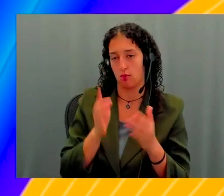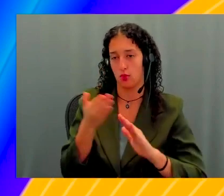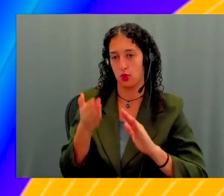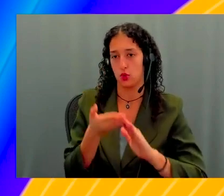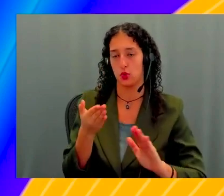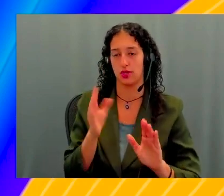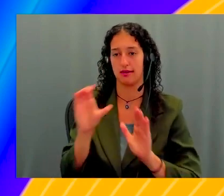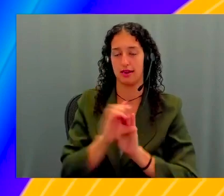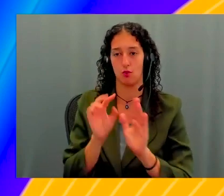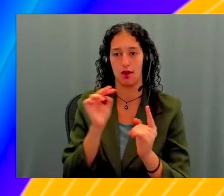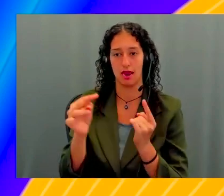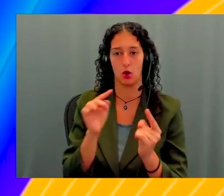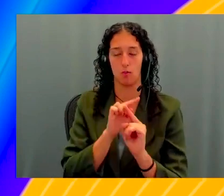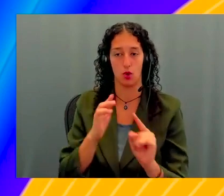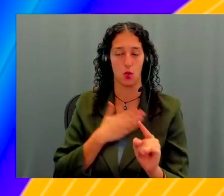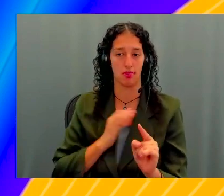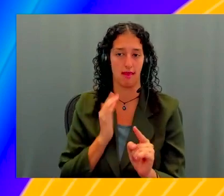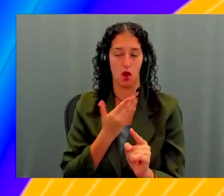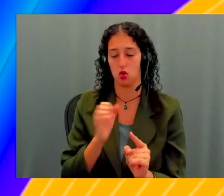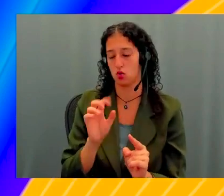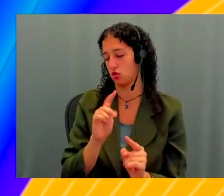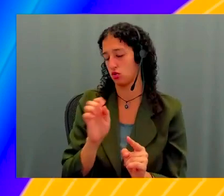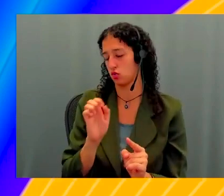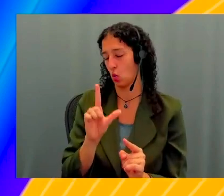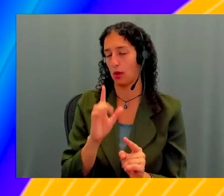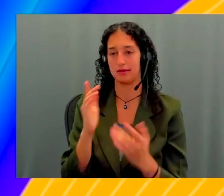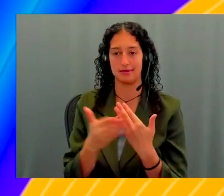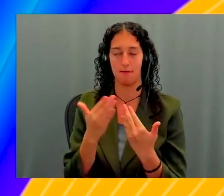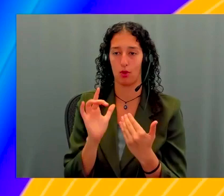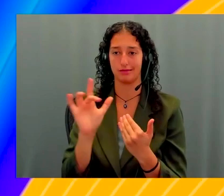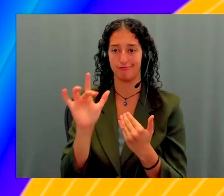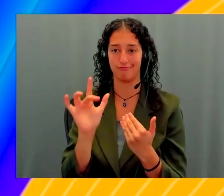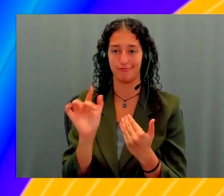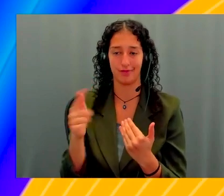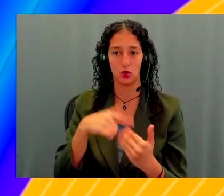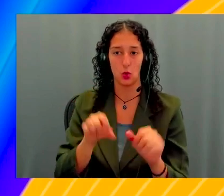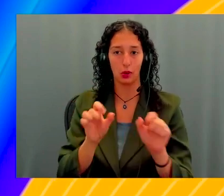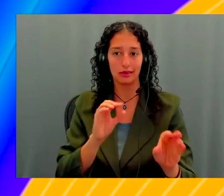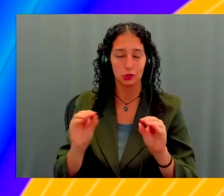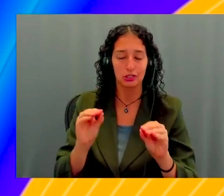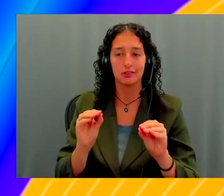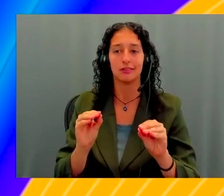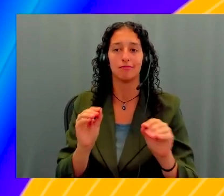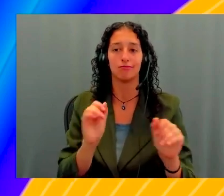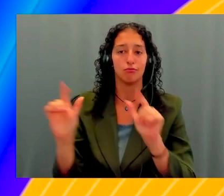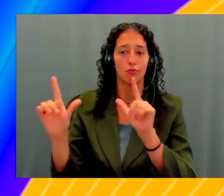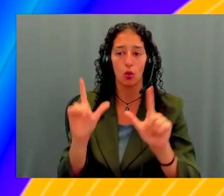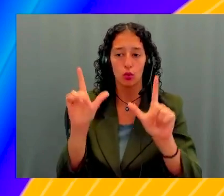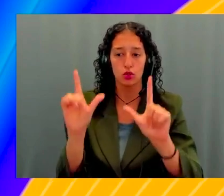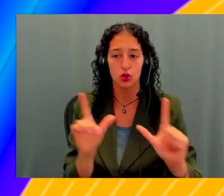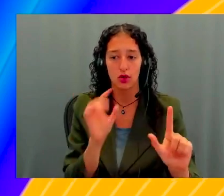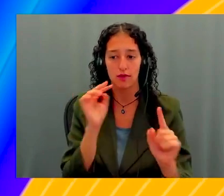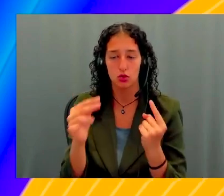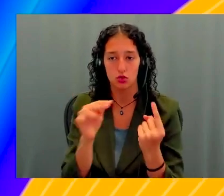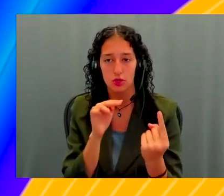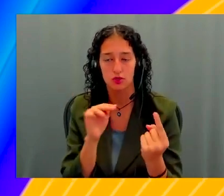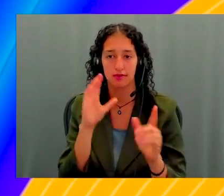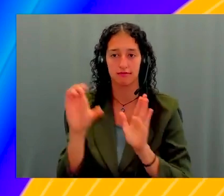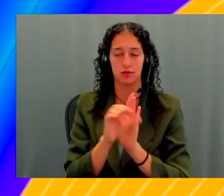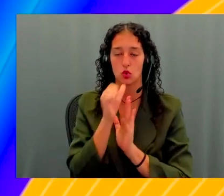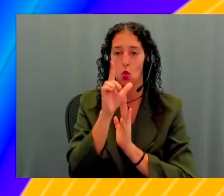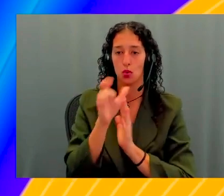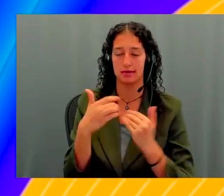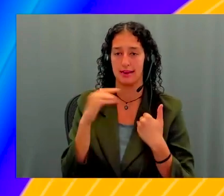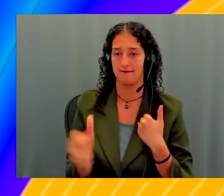as point and click, and we have sliders where you can change the motion and the direction of the camera. So again, the idea is that you don't really need to have any knowledge. You can